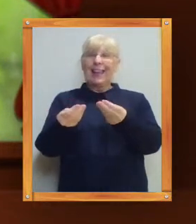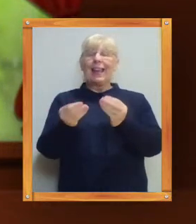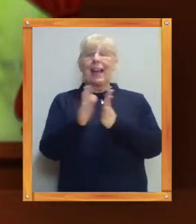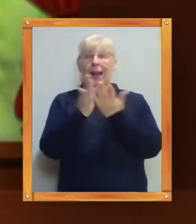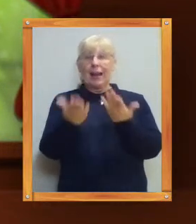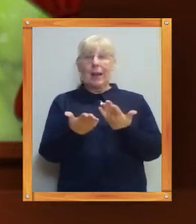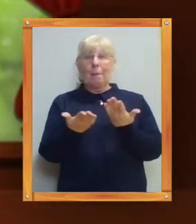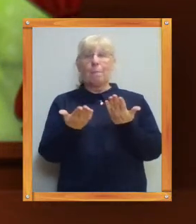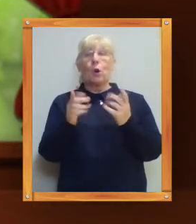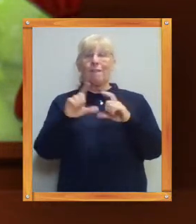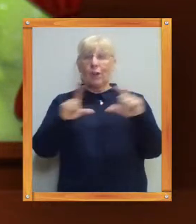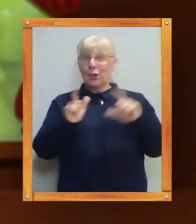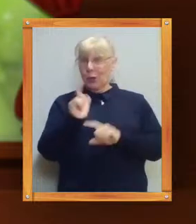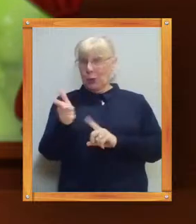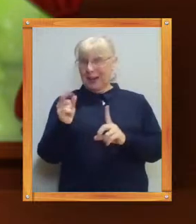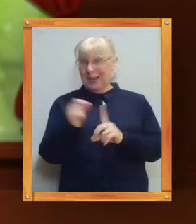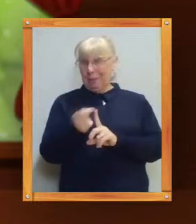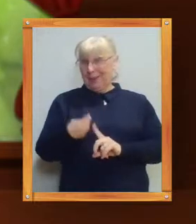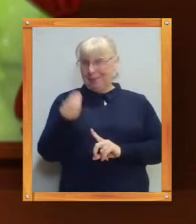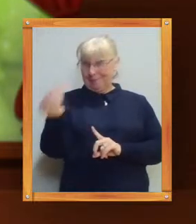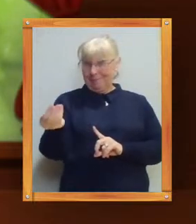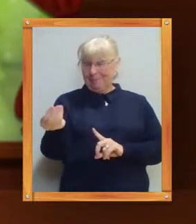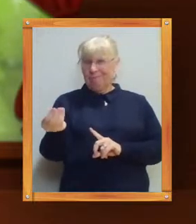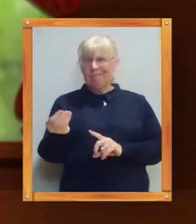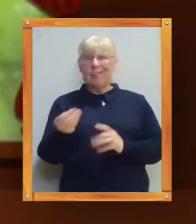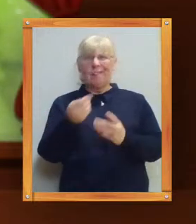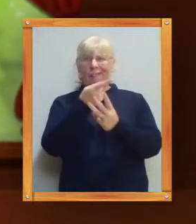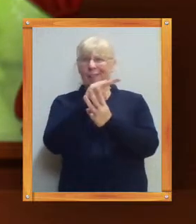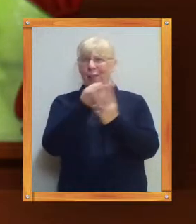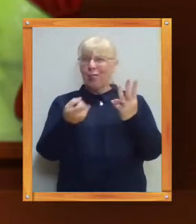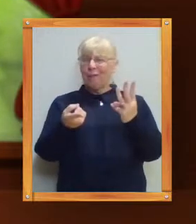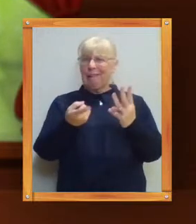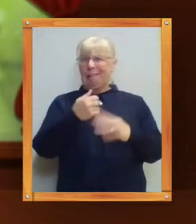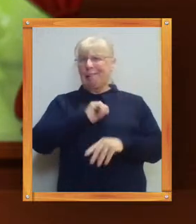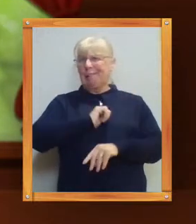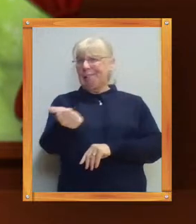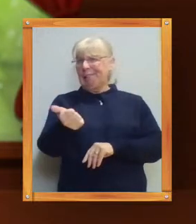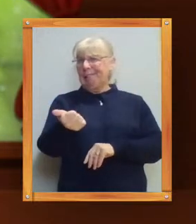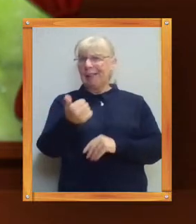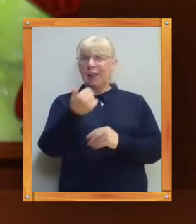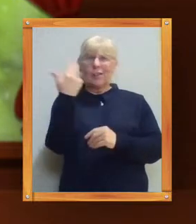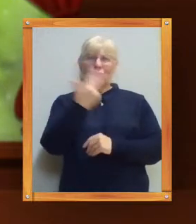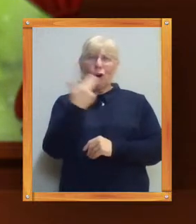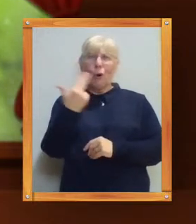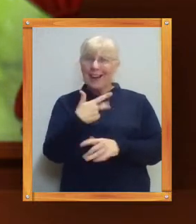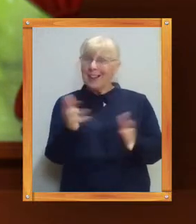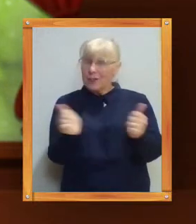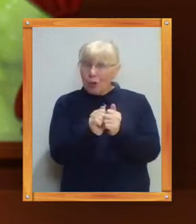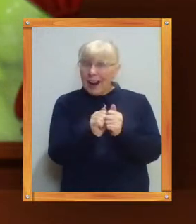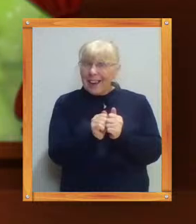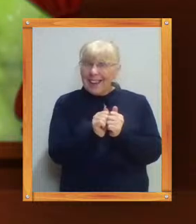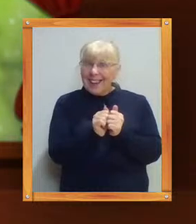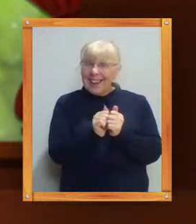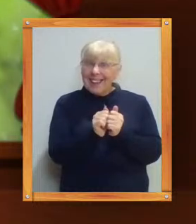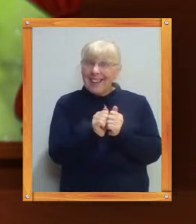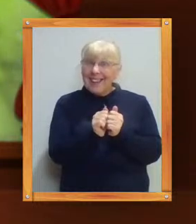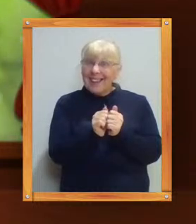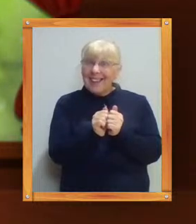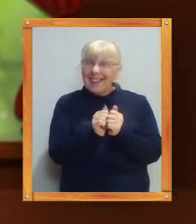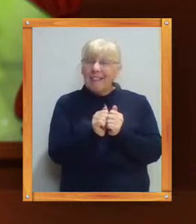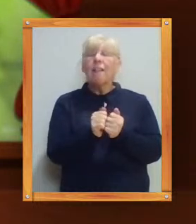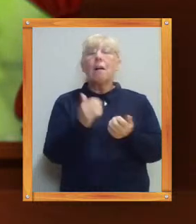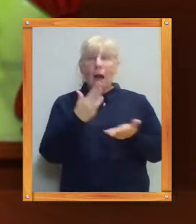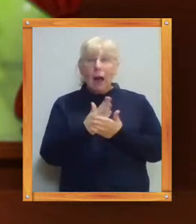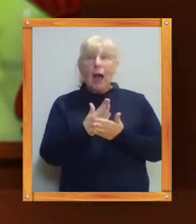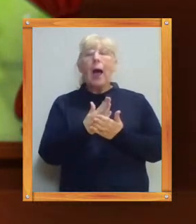beautiful drawings, I think you'll all agree. And a full list of all the winners can be seen again on